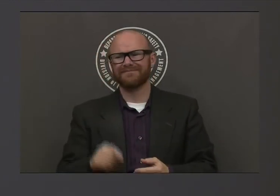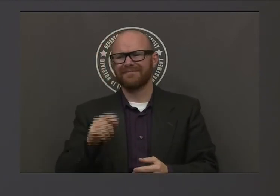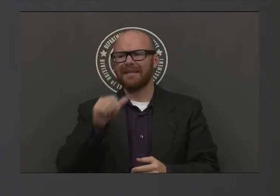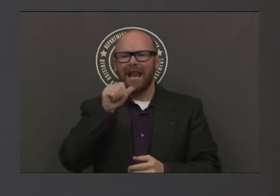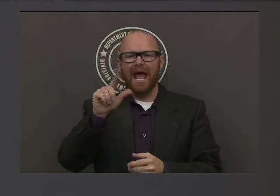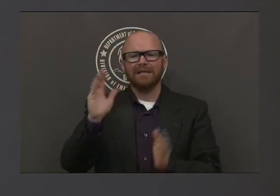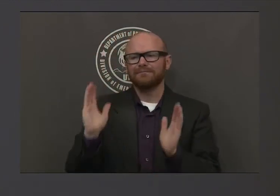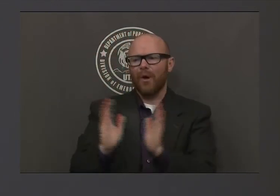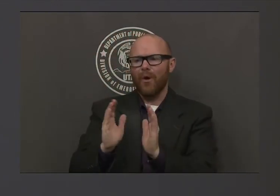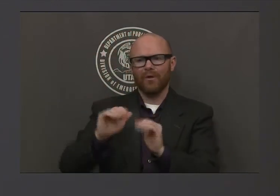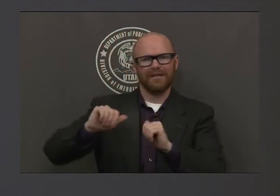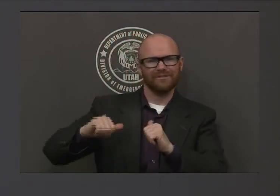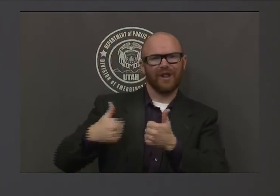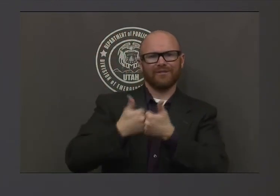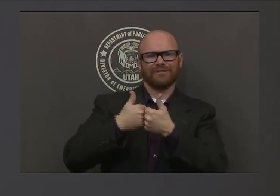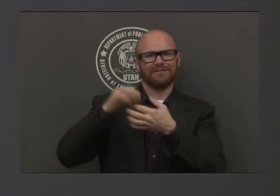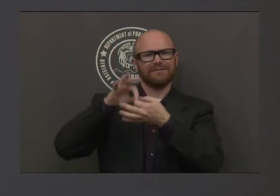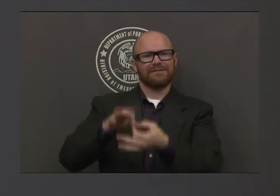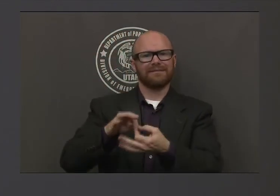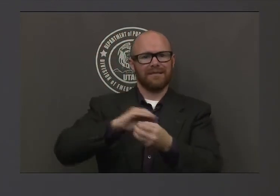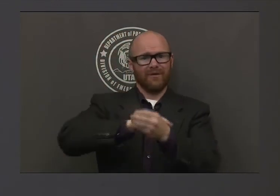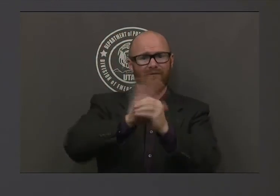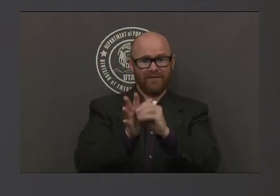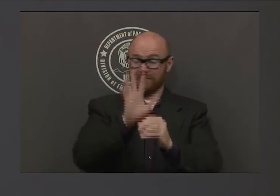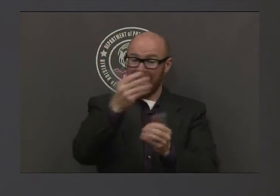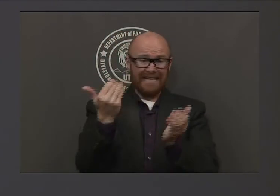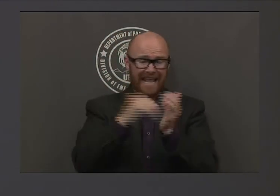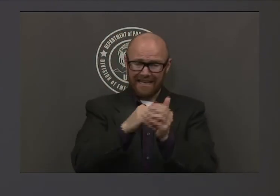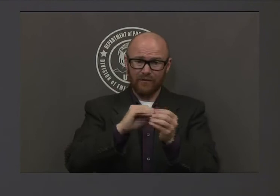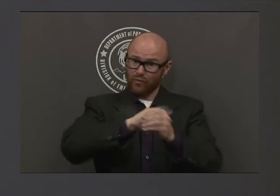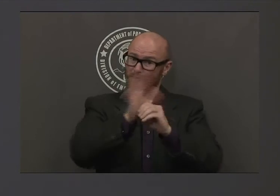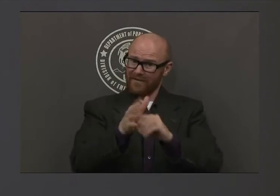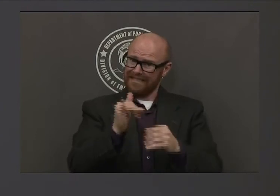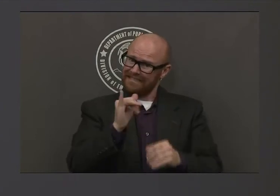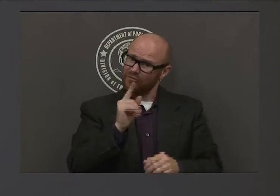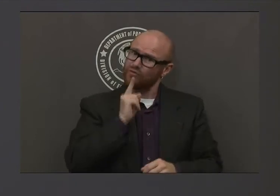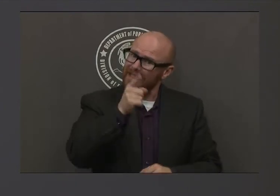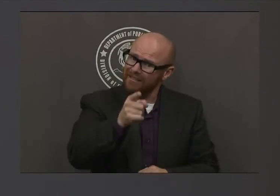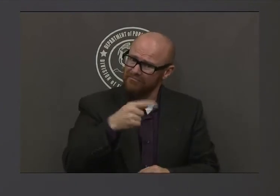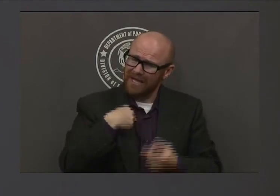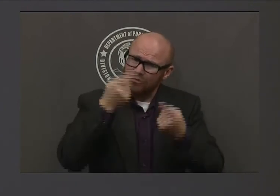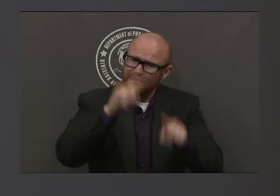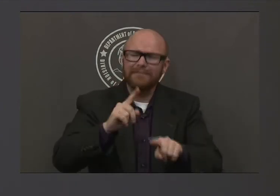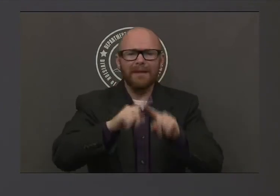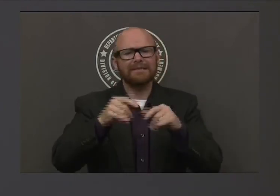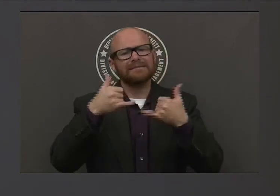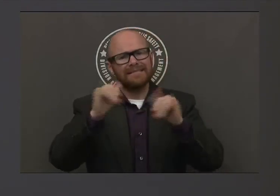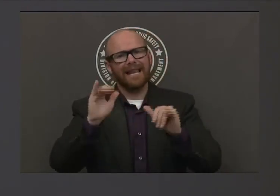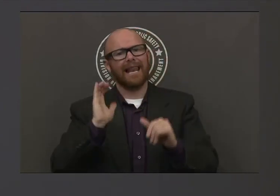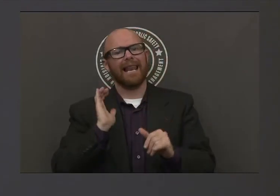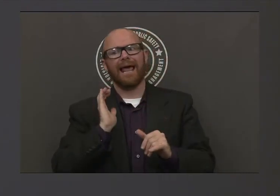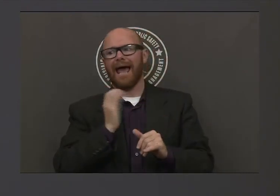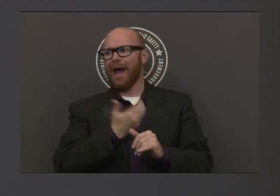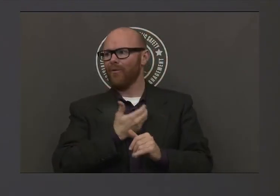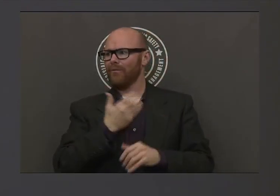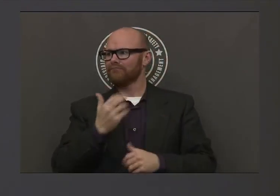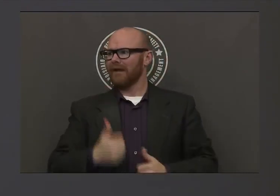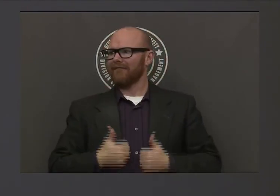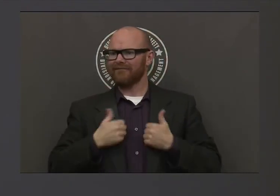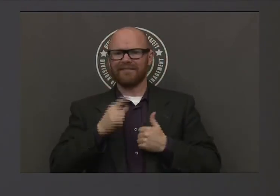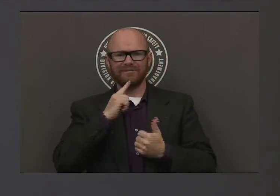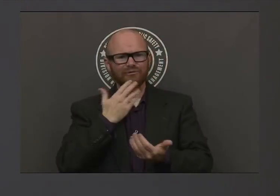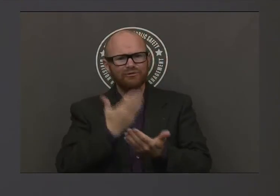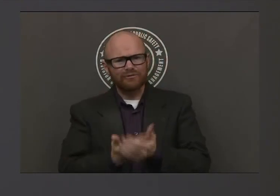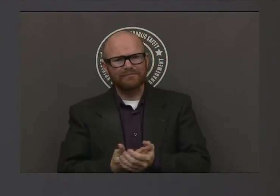challenge we face with the pandemic. Not to minimize it, but there's a lot of other good things going on out there. Our economy is doing actually fairly